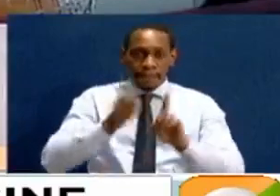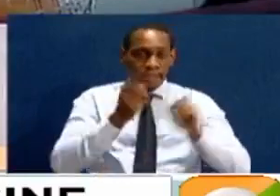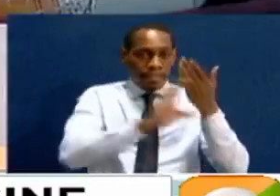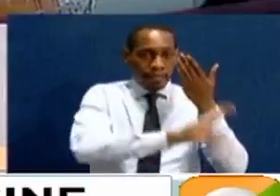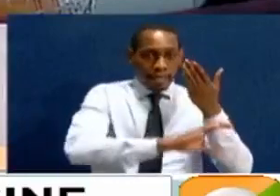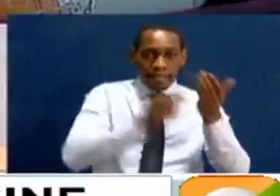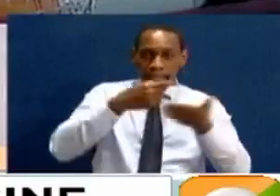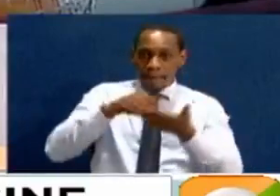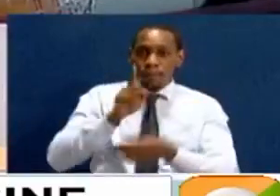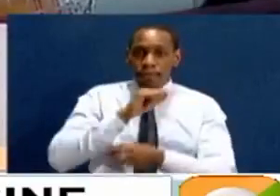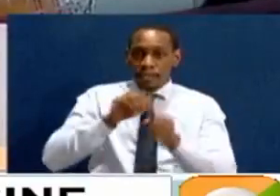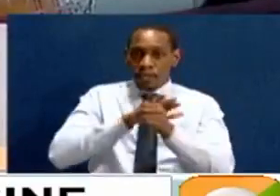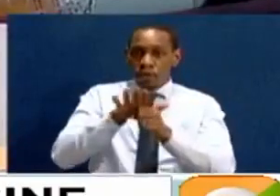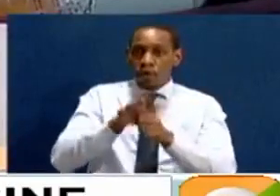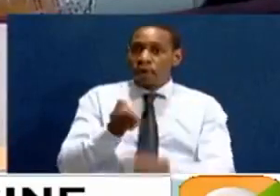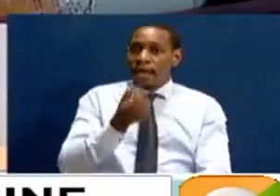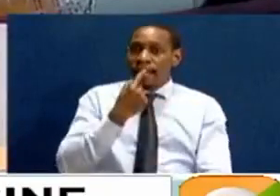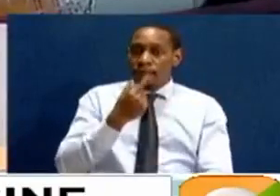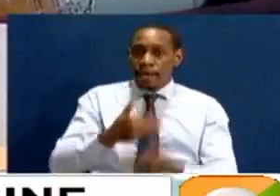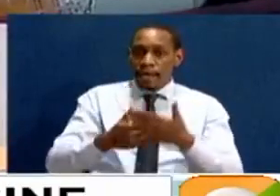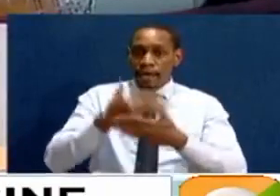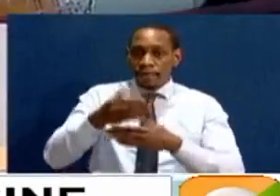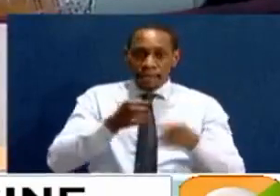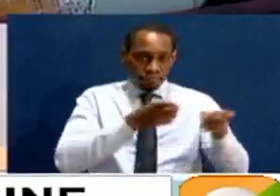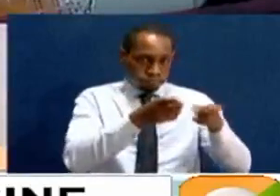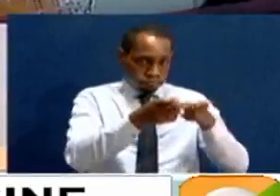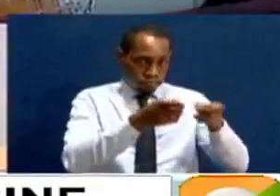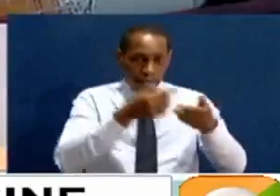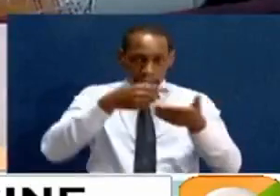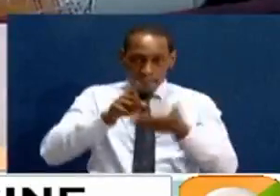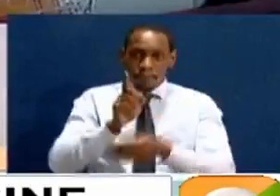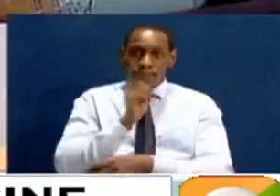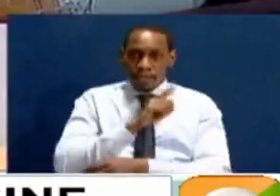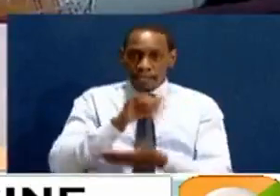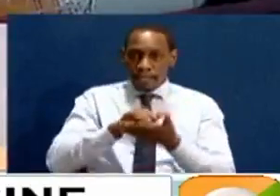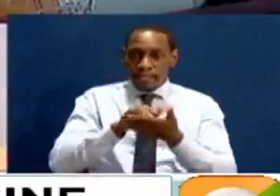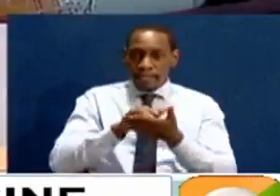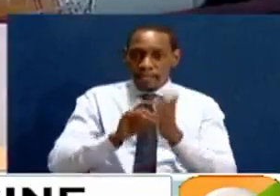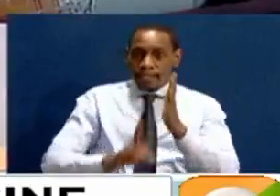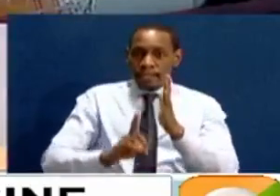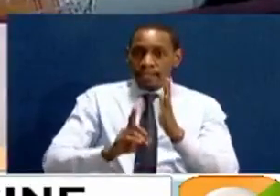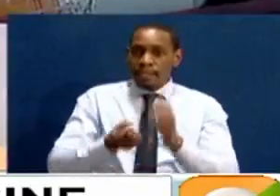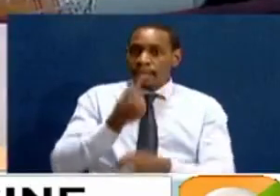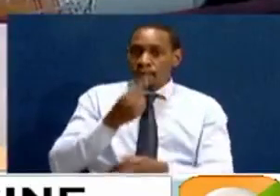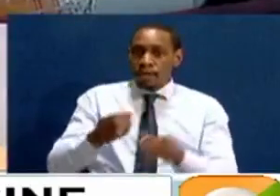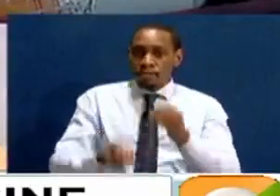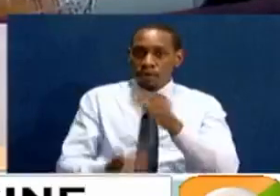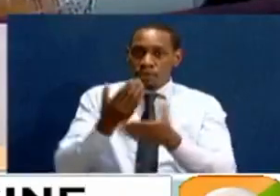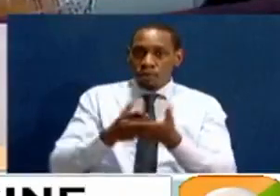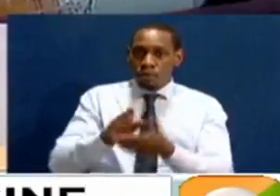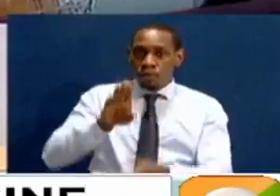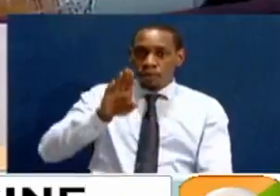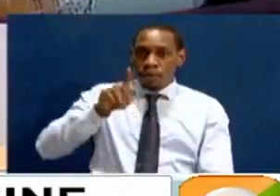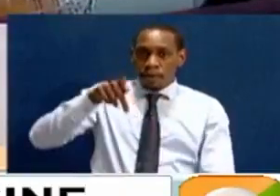first country to approve a COVID-19 vaccine after its regulator cleared a shot developed by Pfizer and BioNTech